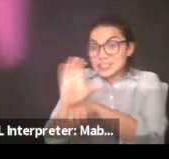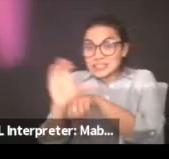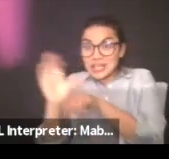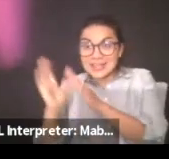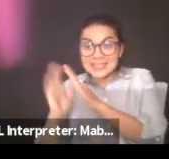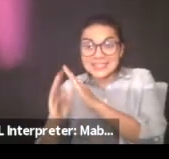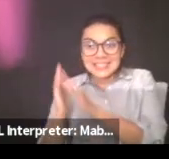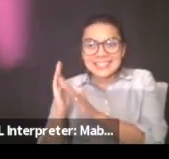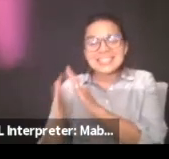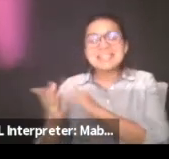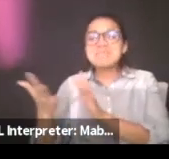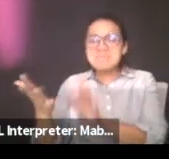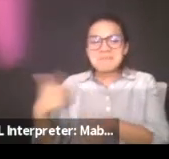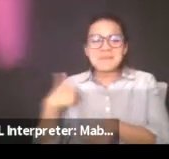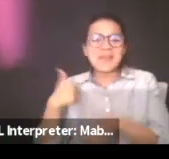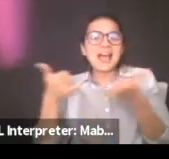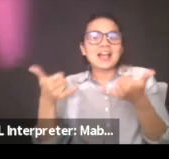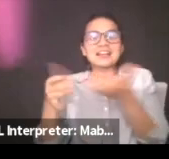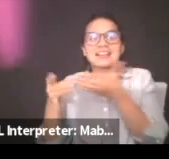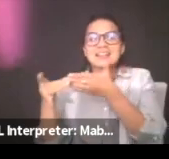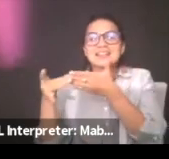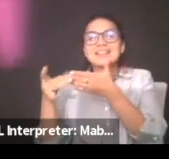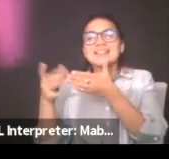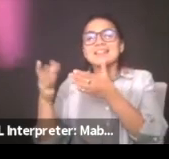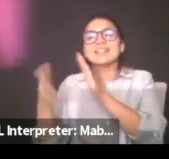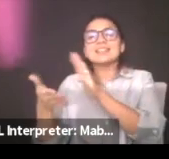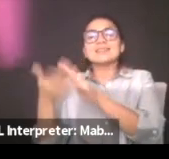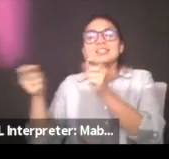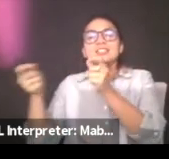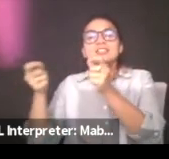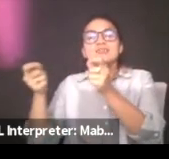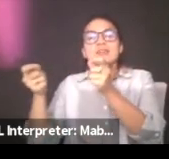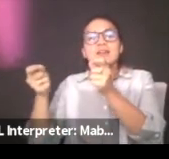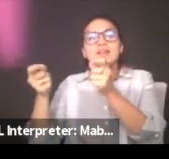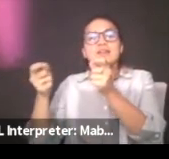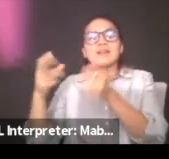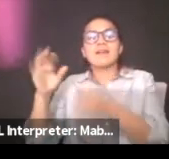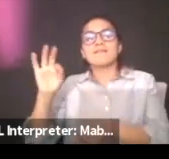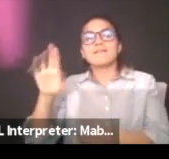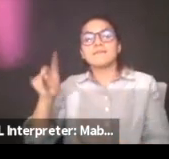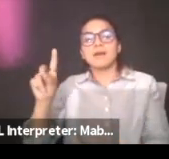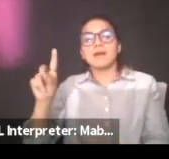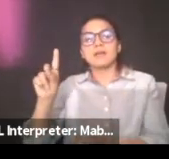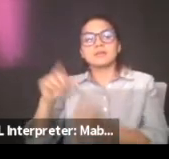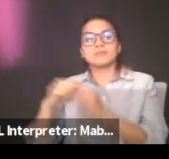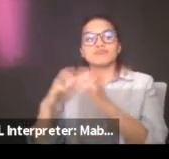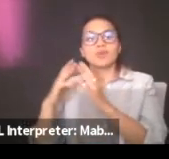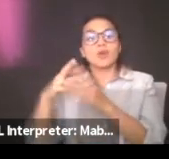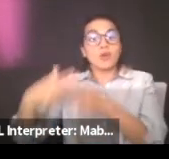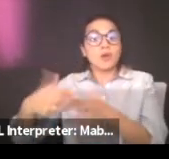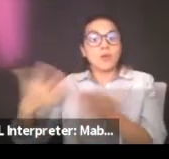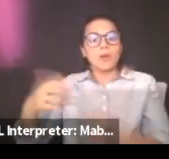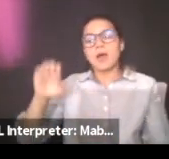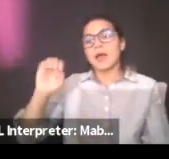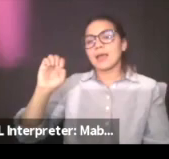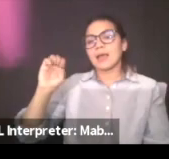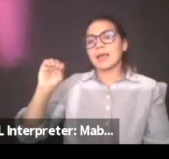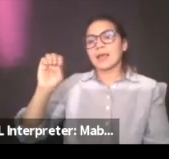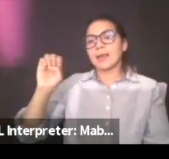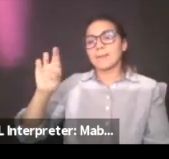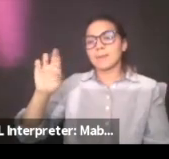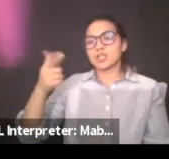the director of a small social justice fund called the Emergent Fund. And on the side, I do all of